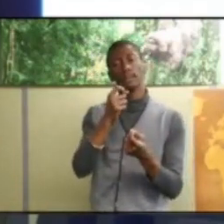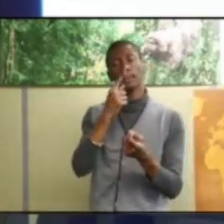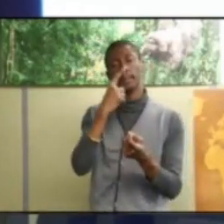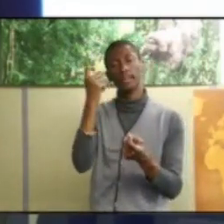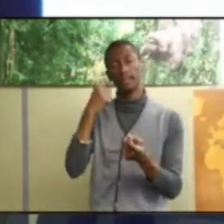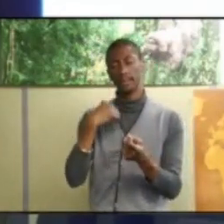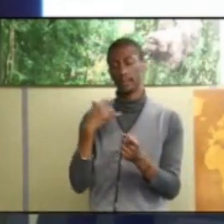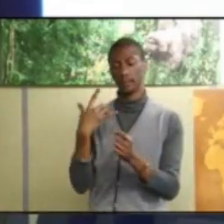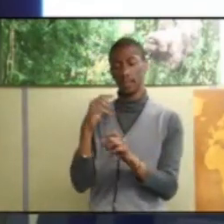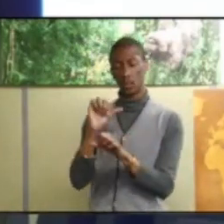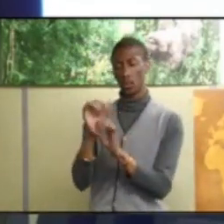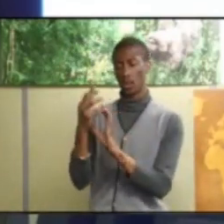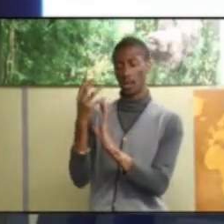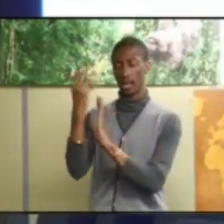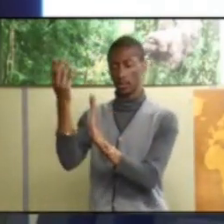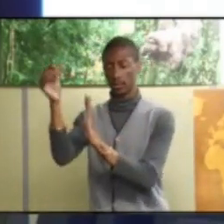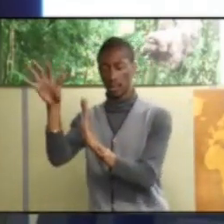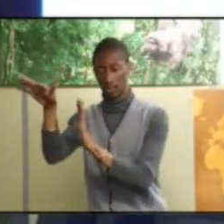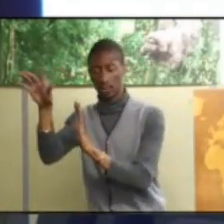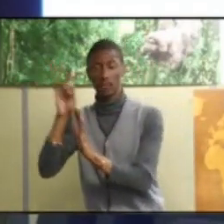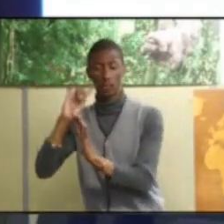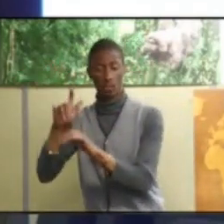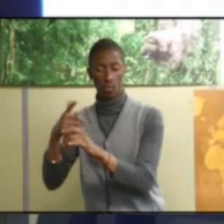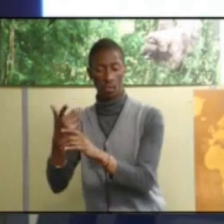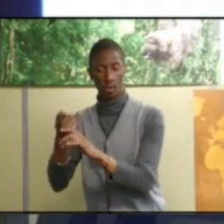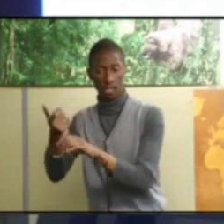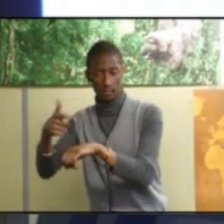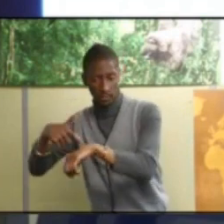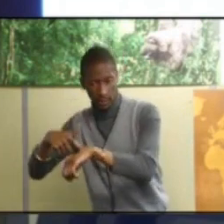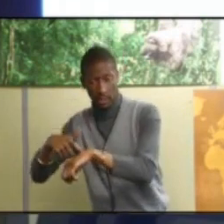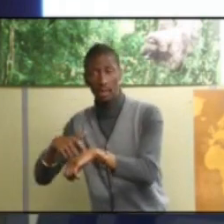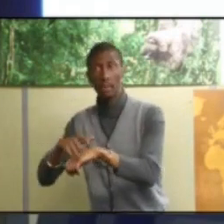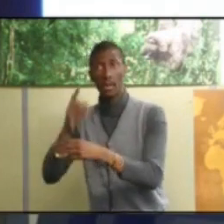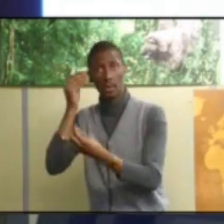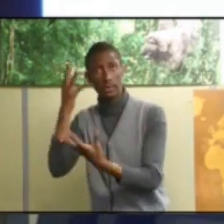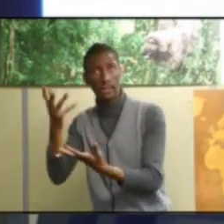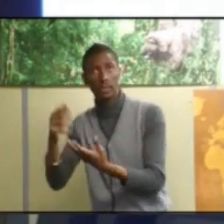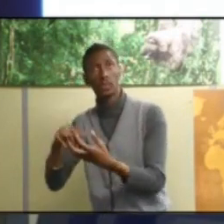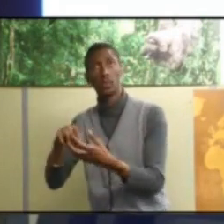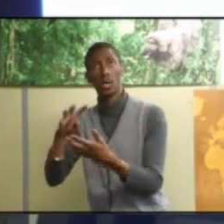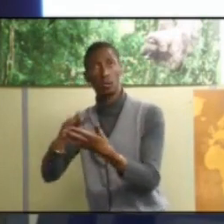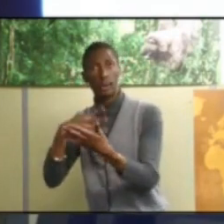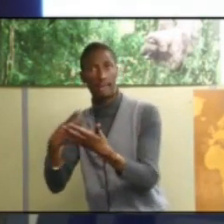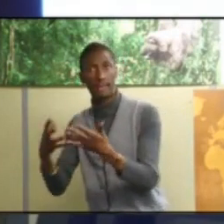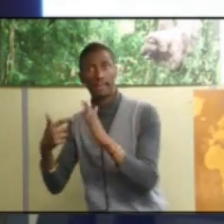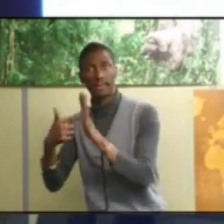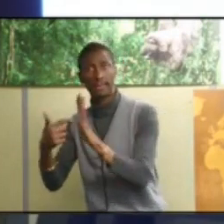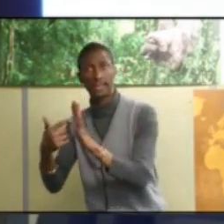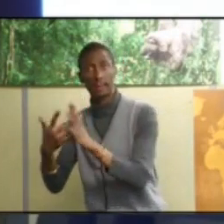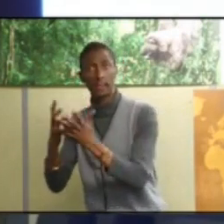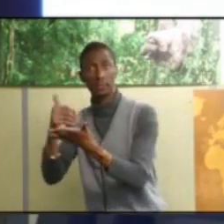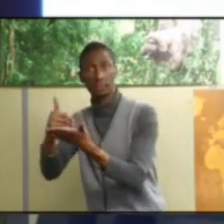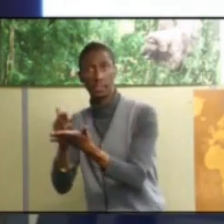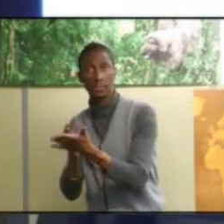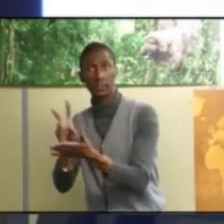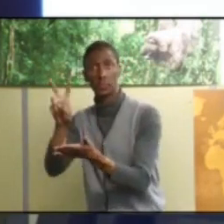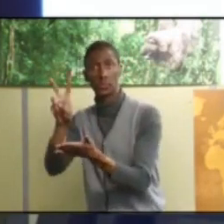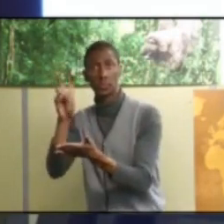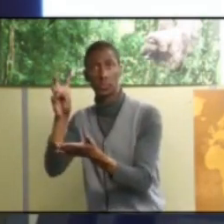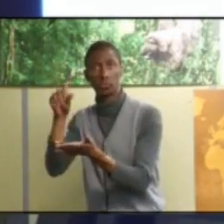outside for a while, we would say that a graphic exhibit was budgeted at about $200 a square